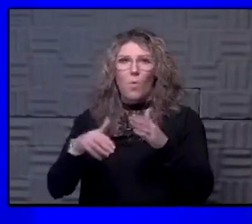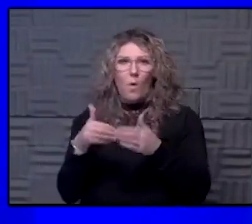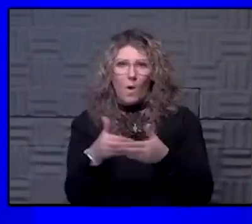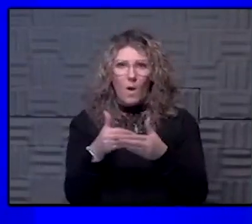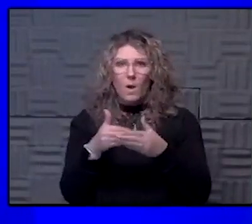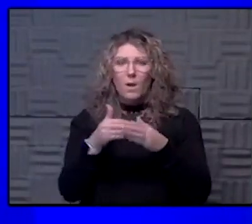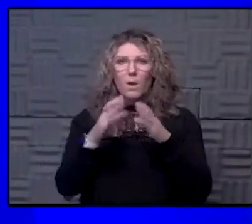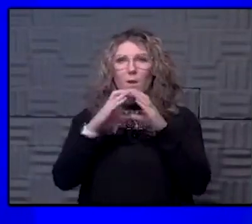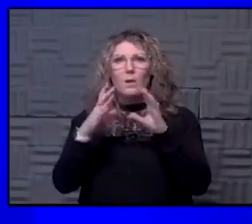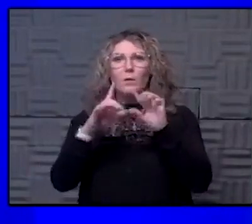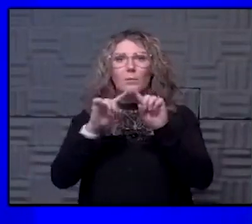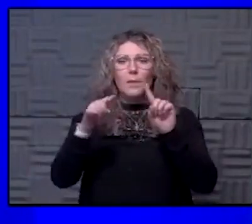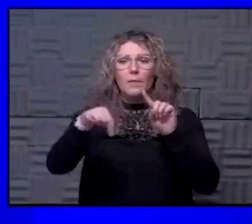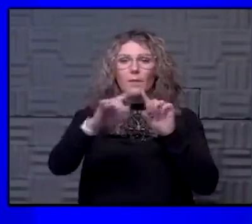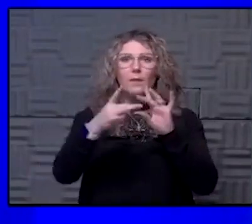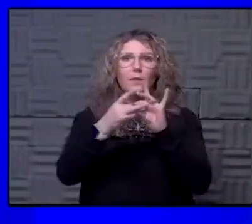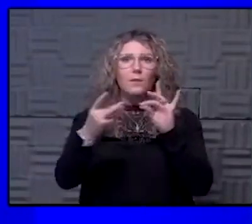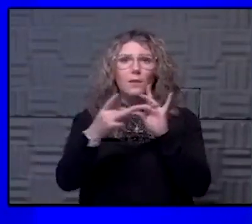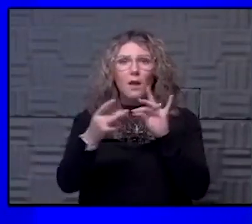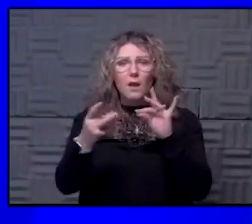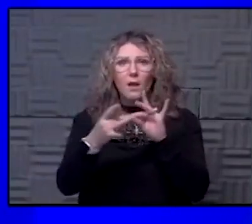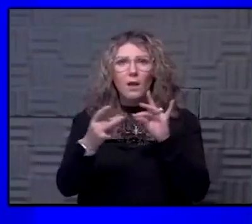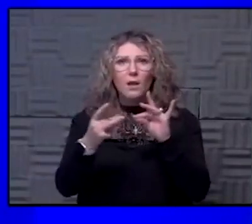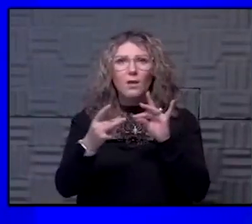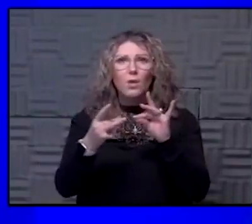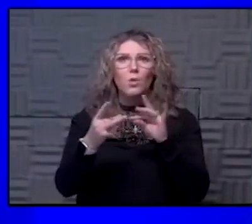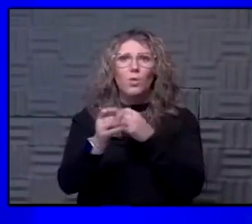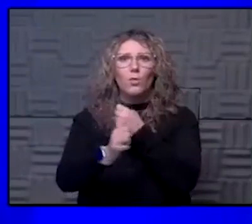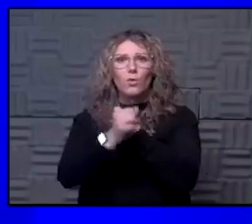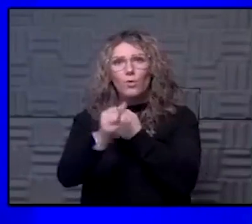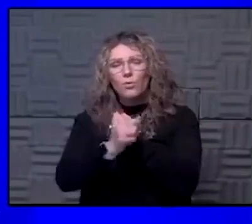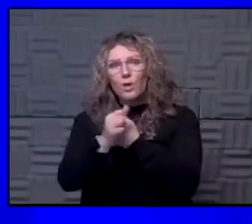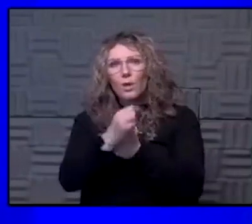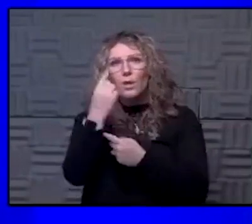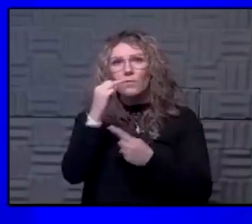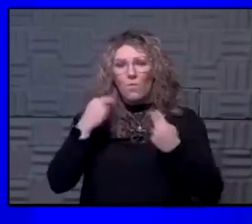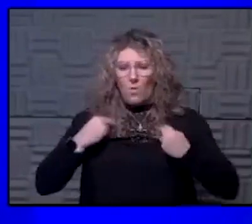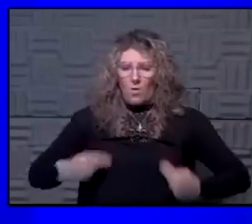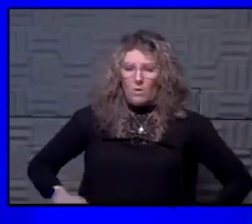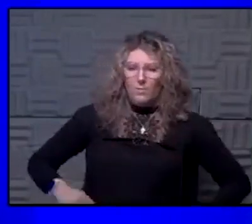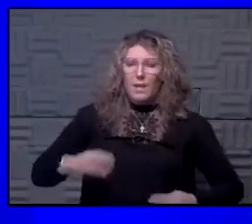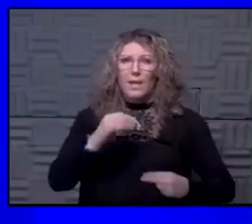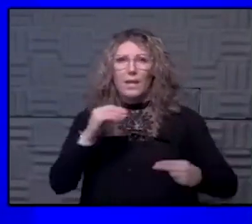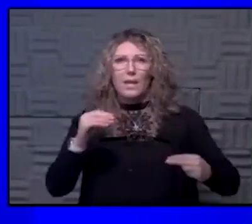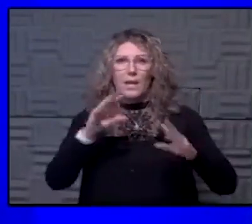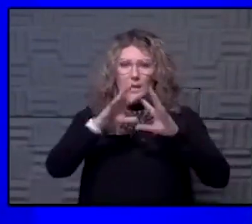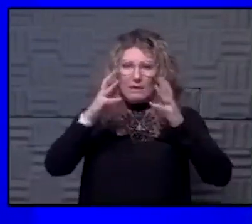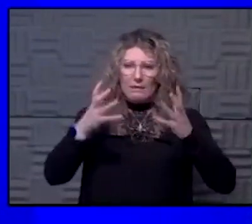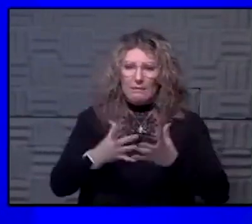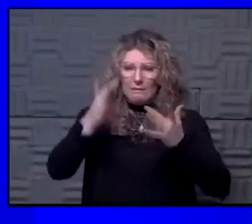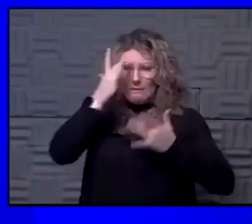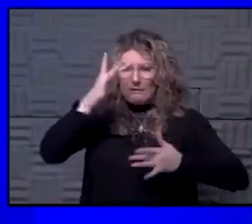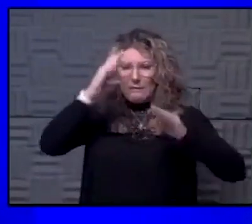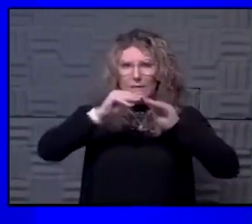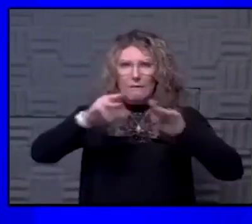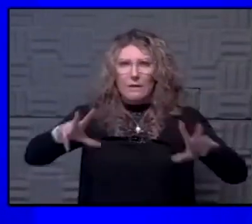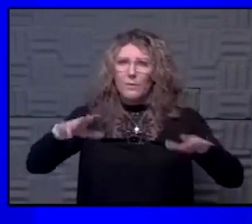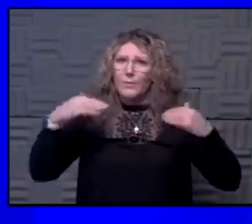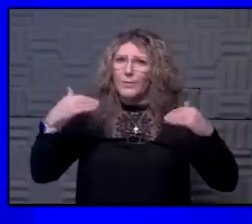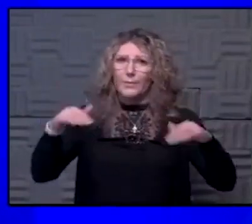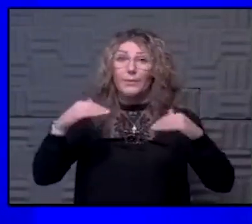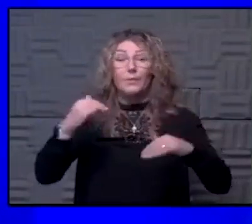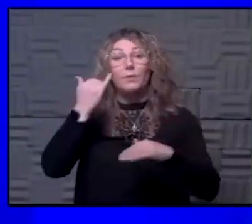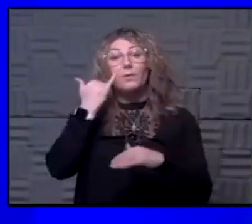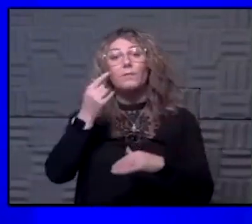comment that the threat to humanity and the pandemic is so great that if